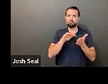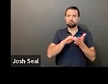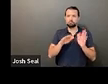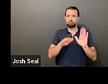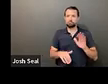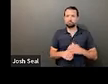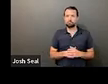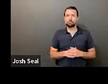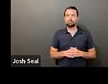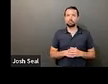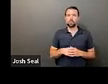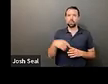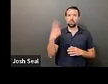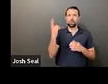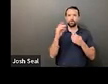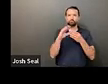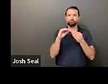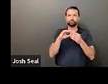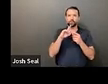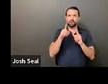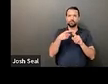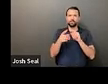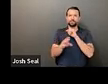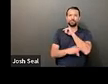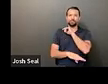about the full schedule.